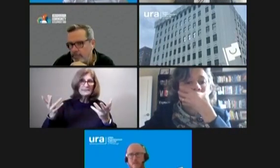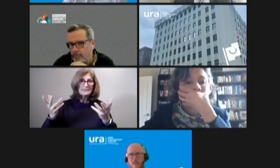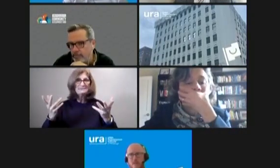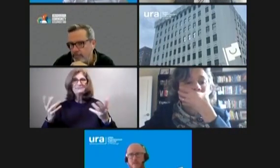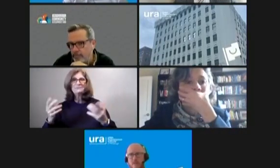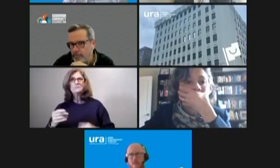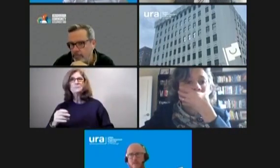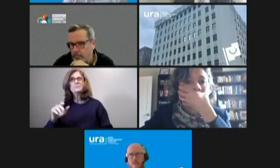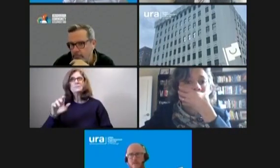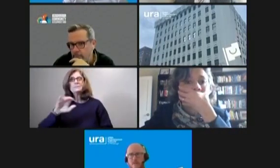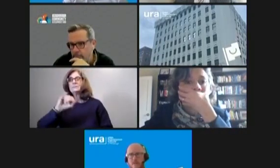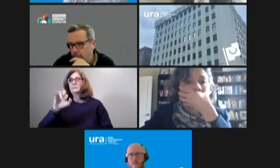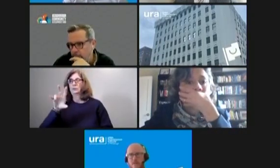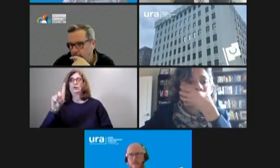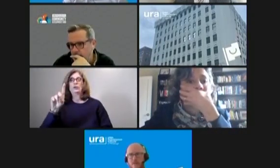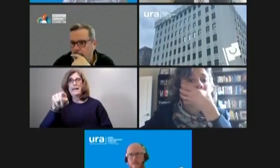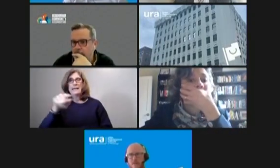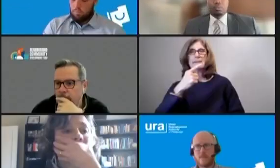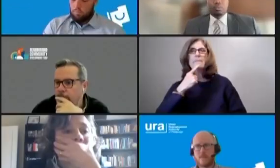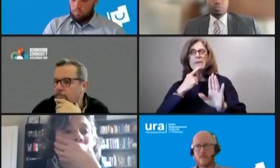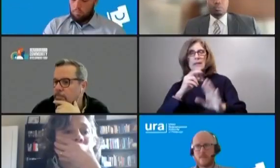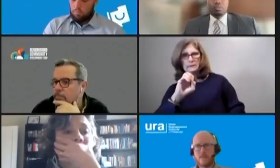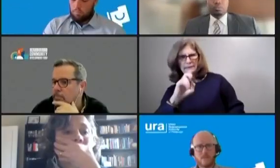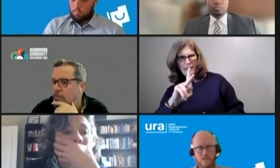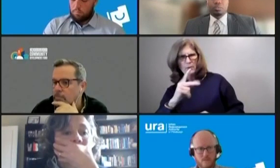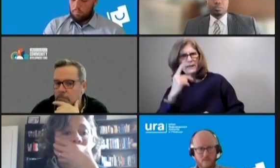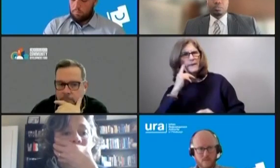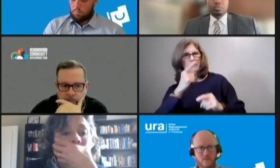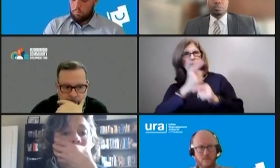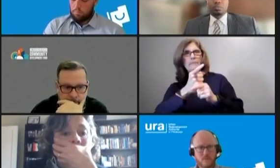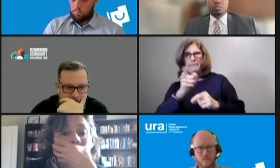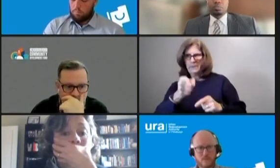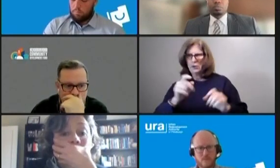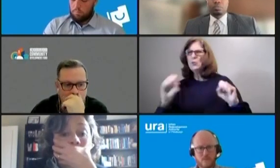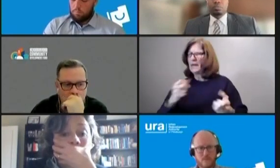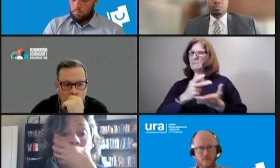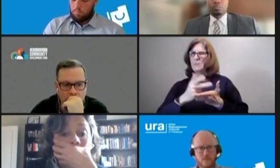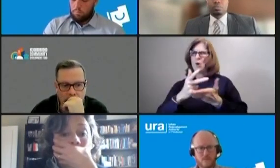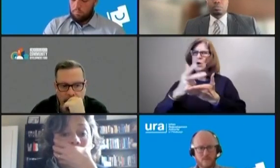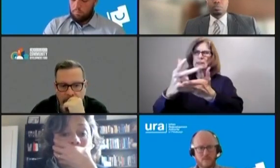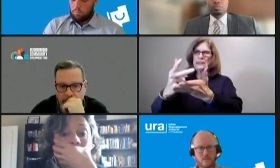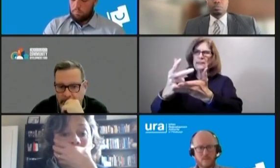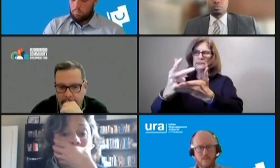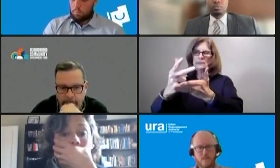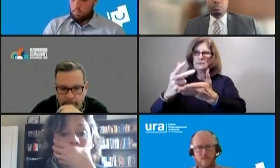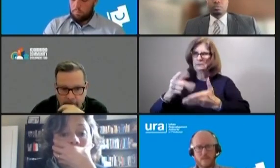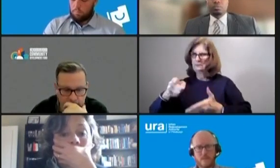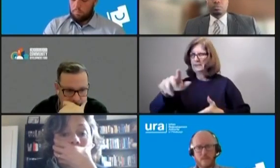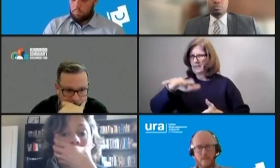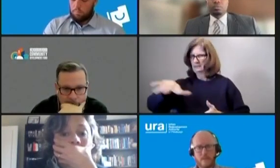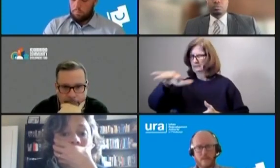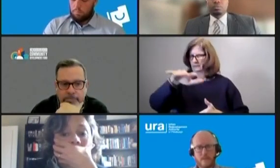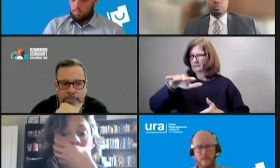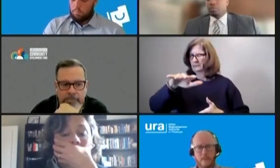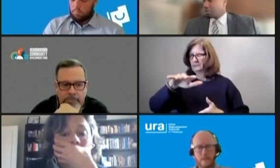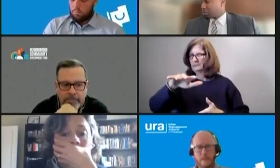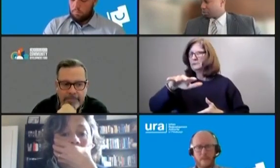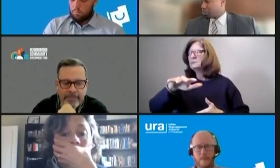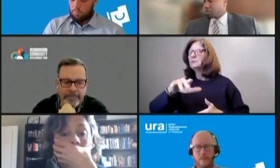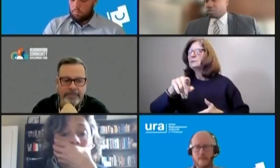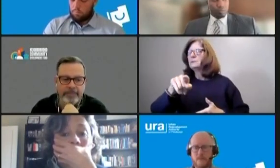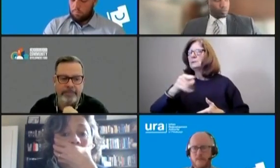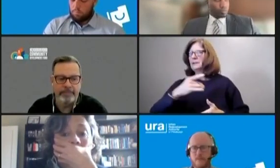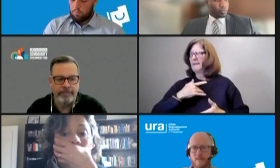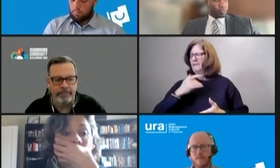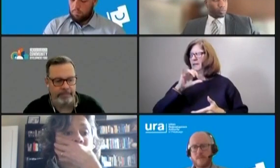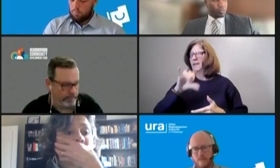And I will note too, and Derek, correct me if I'm wrong, I believe there is parking and in that area at the location as well.